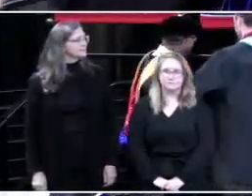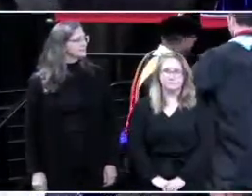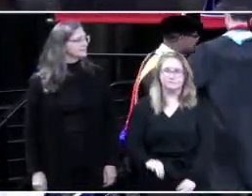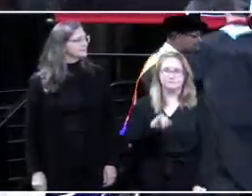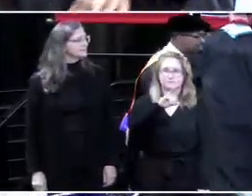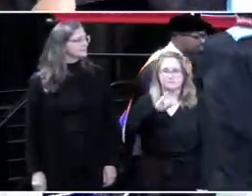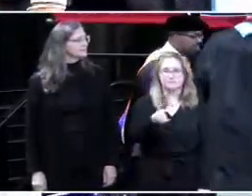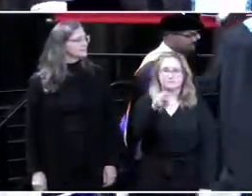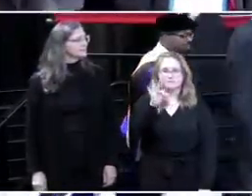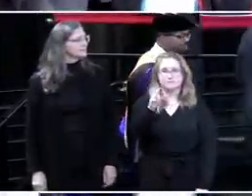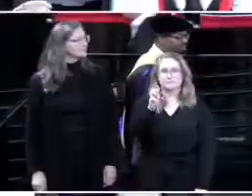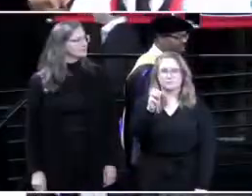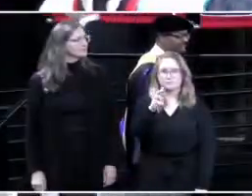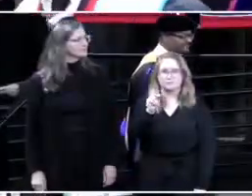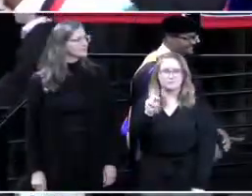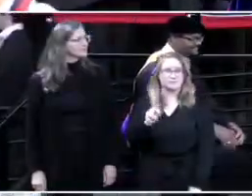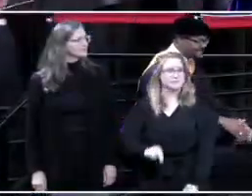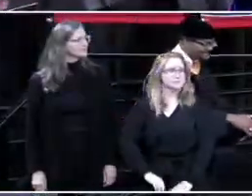Jasmine Freeman.